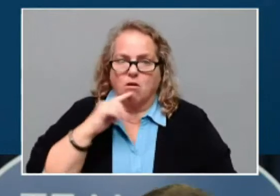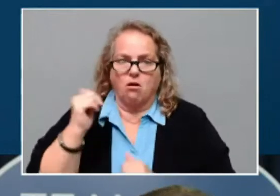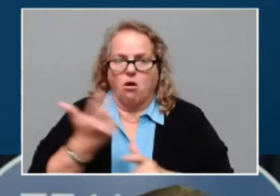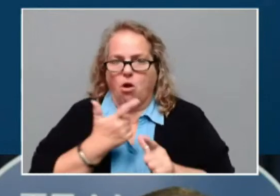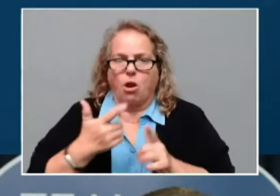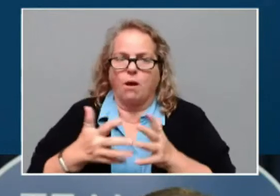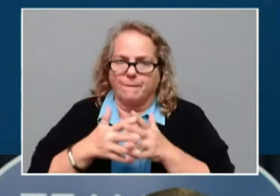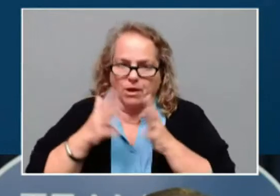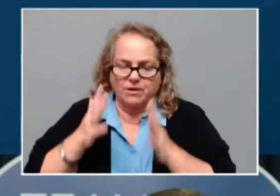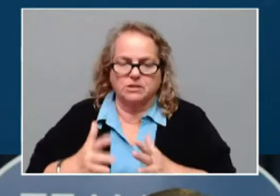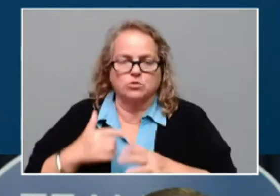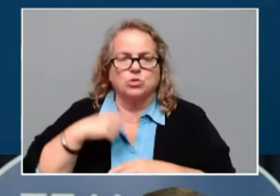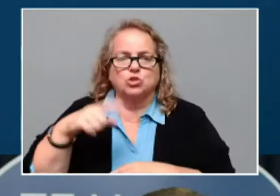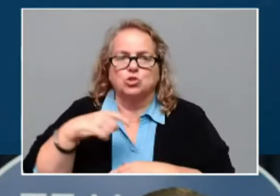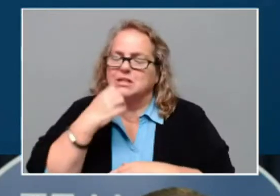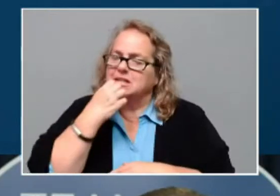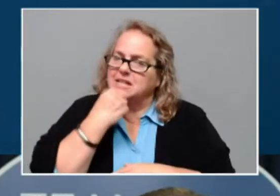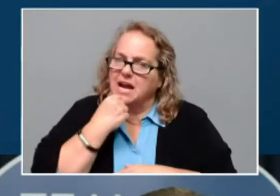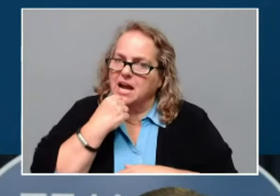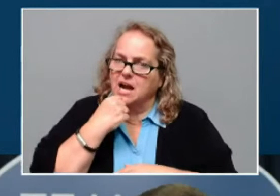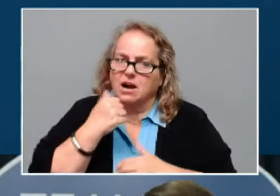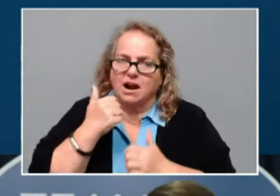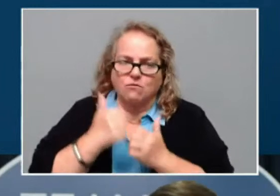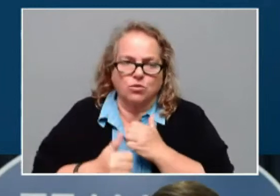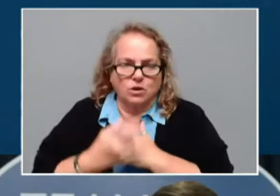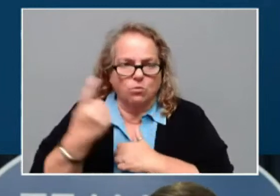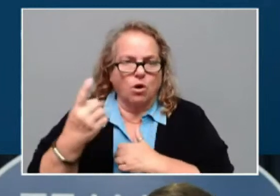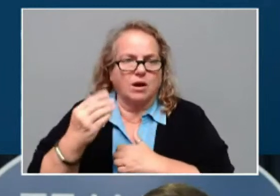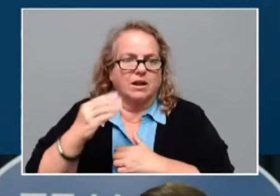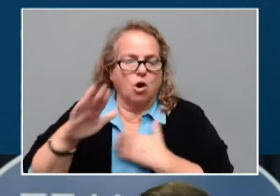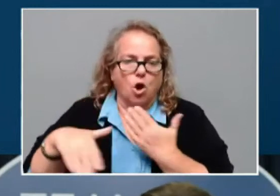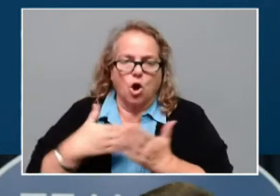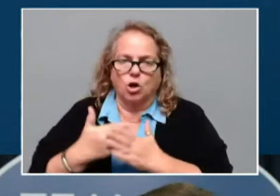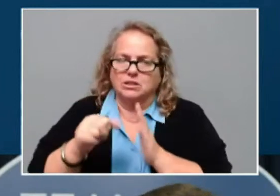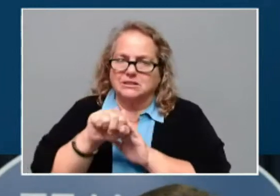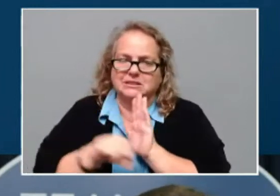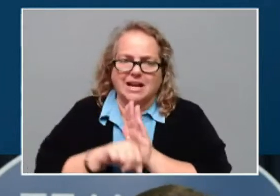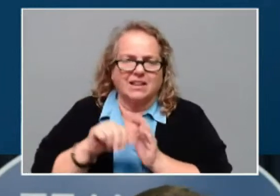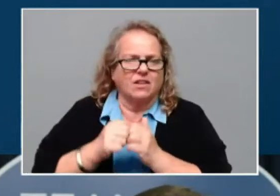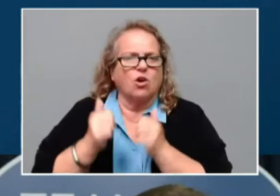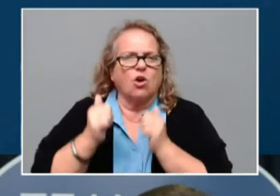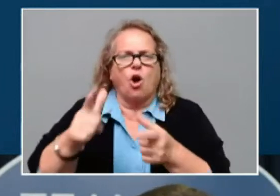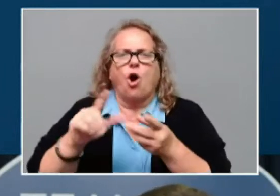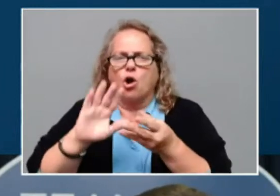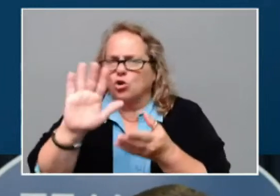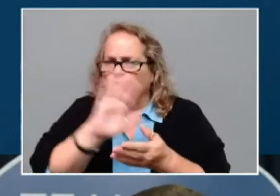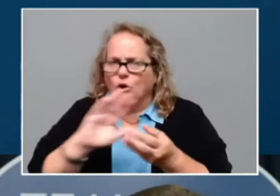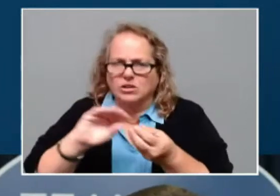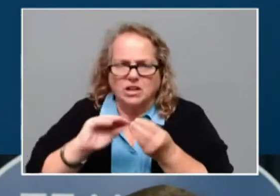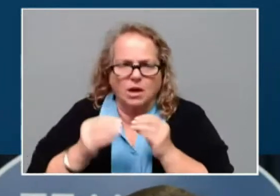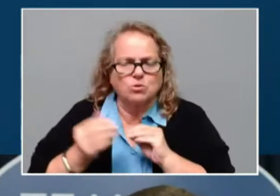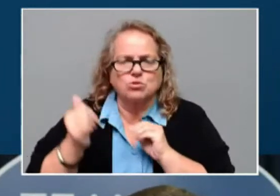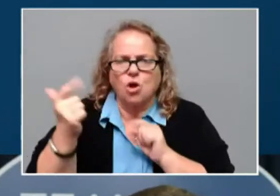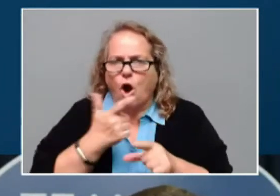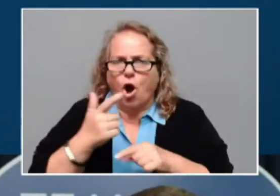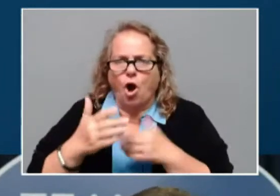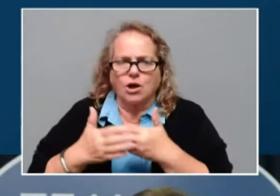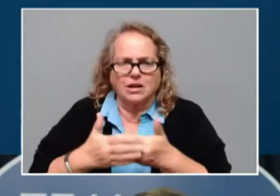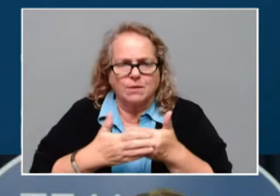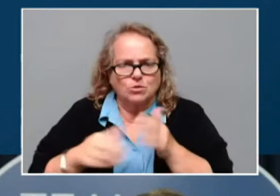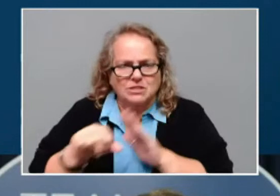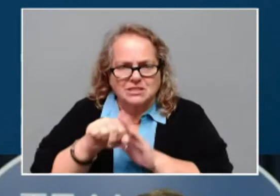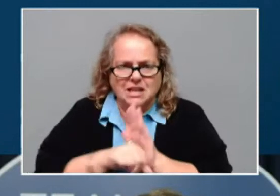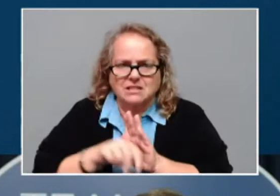about everybody in every state, that everybody's numbers, all of our neighboring states, that their numbers of